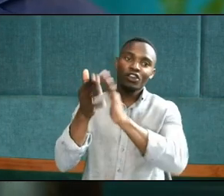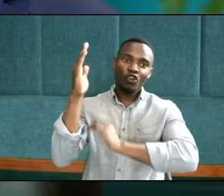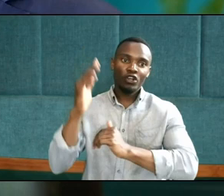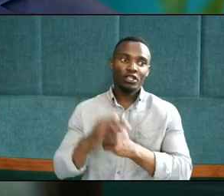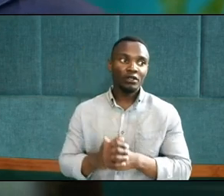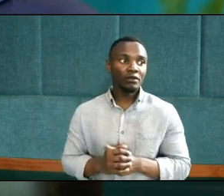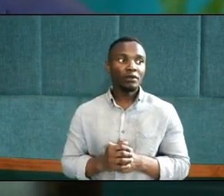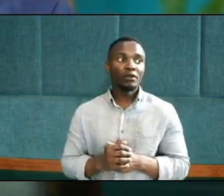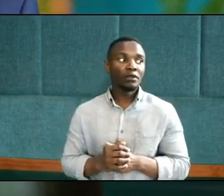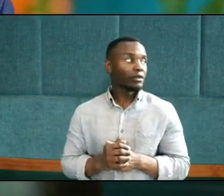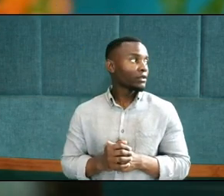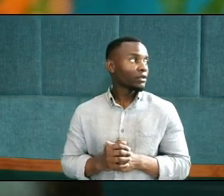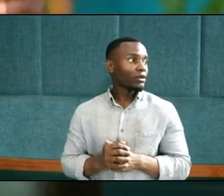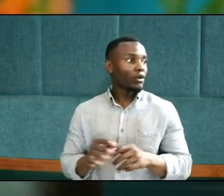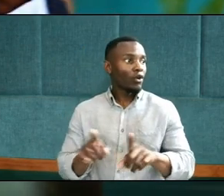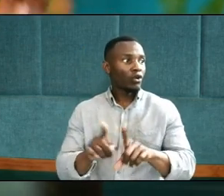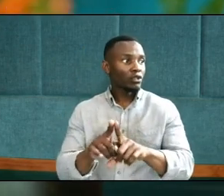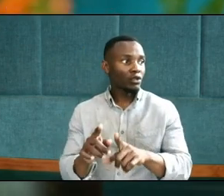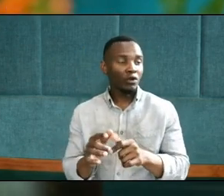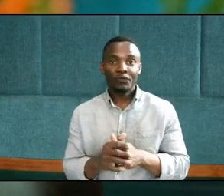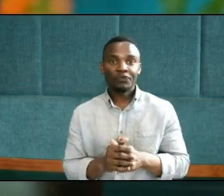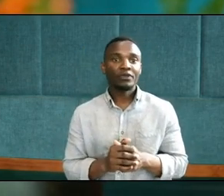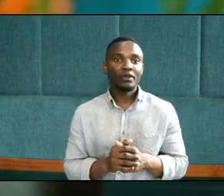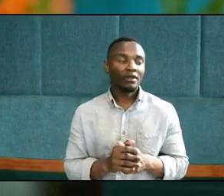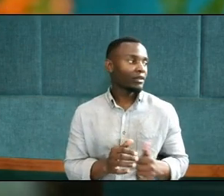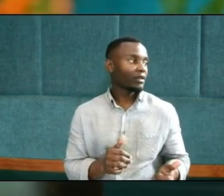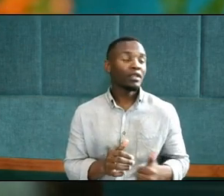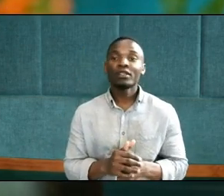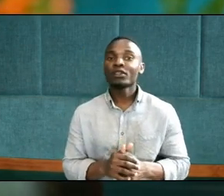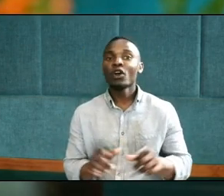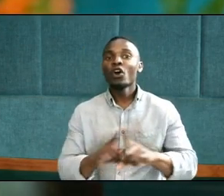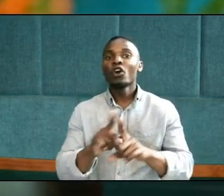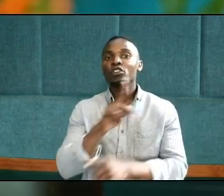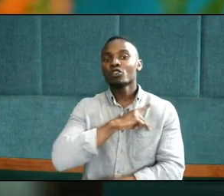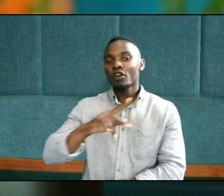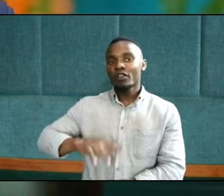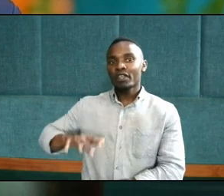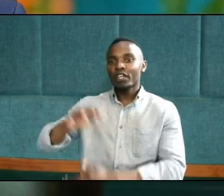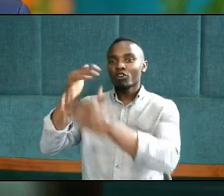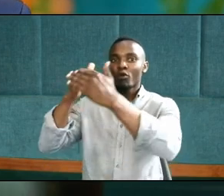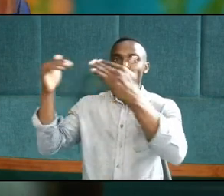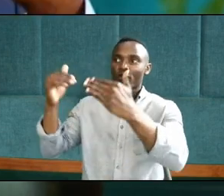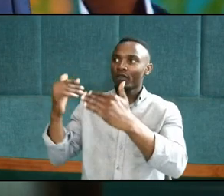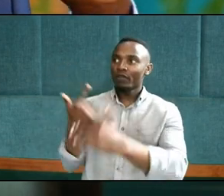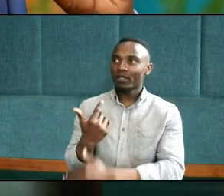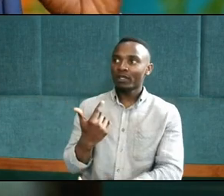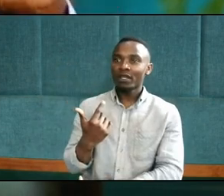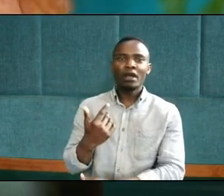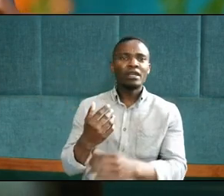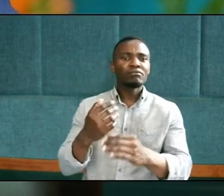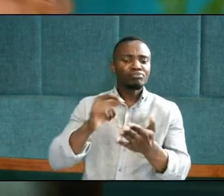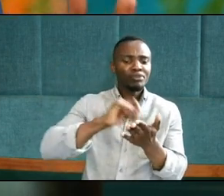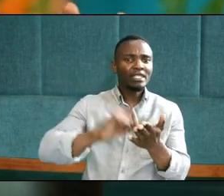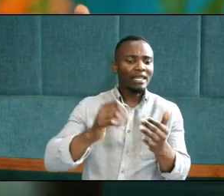kingdom of God, also kingdom of heaven or kingdom of light, appears more than 80 times in the New Testament.